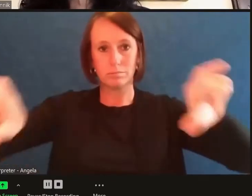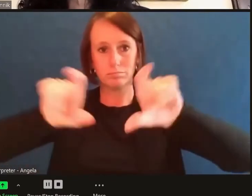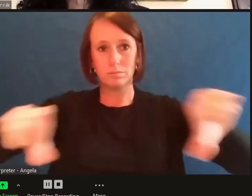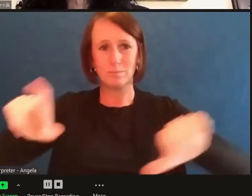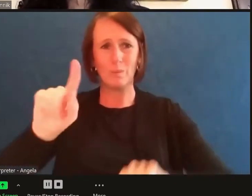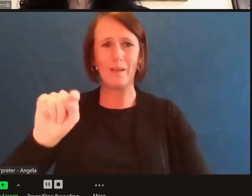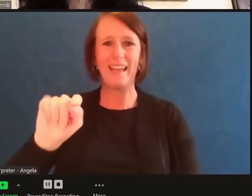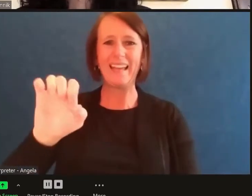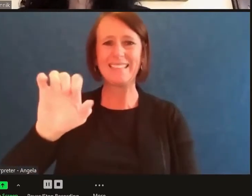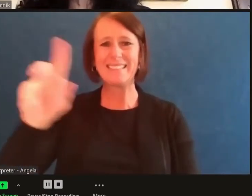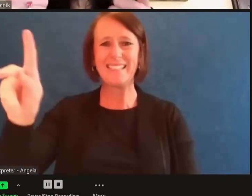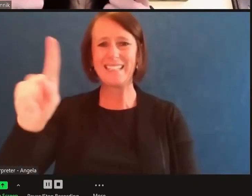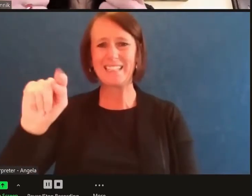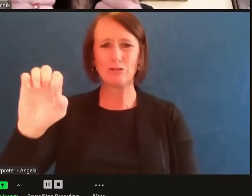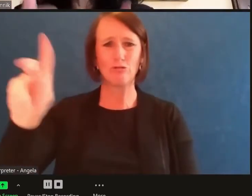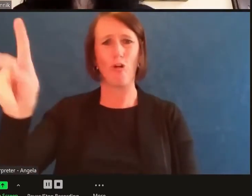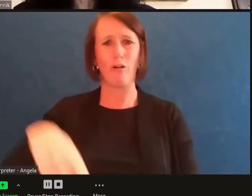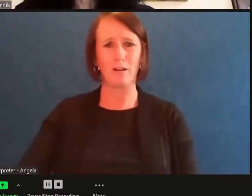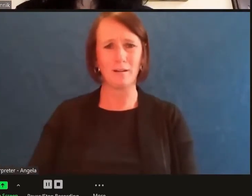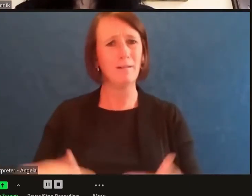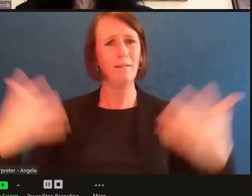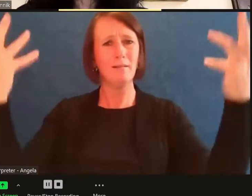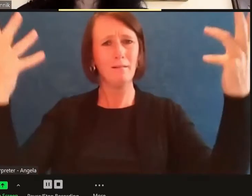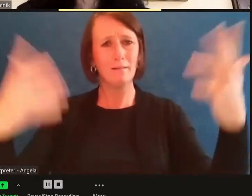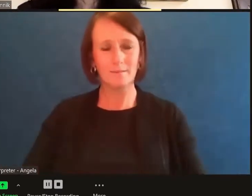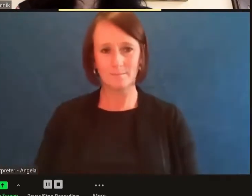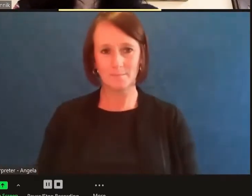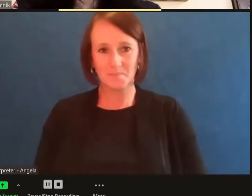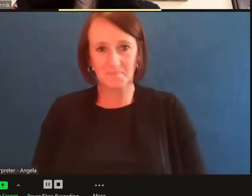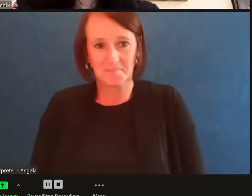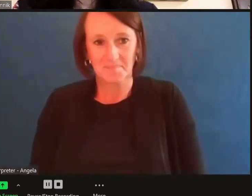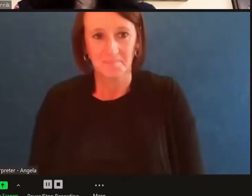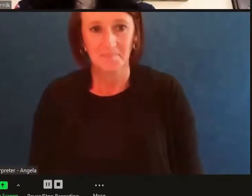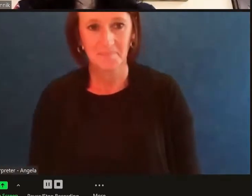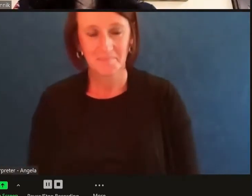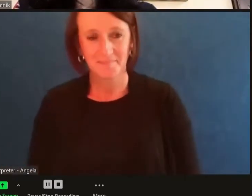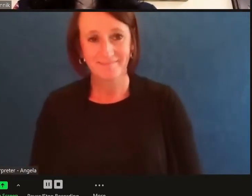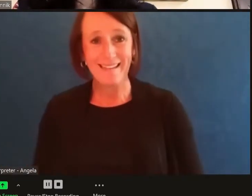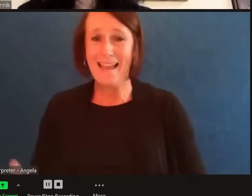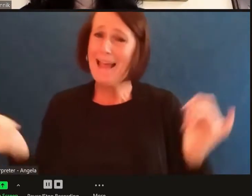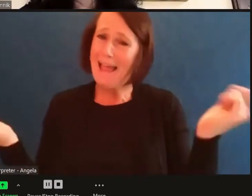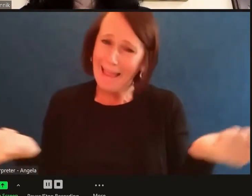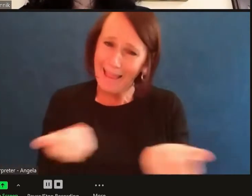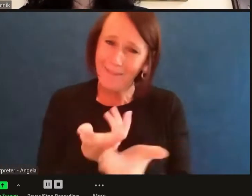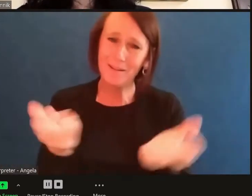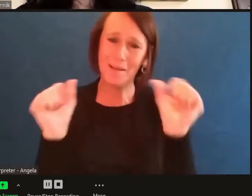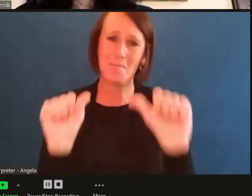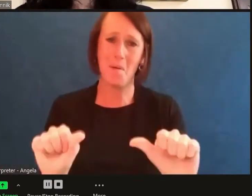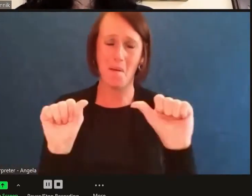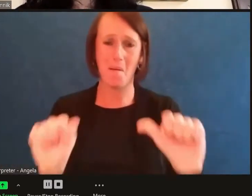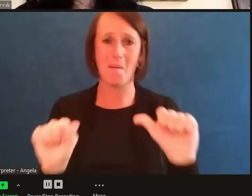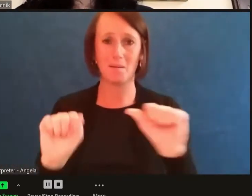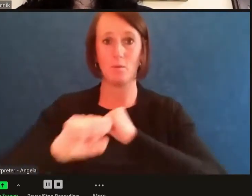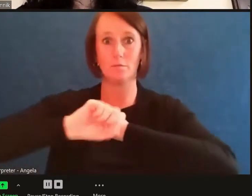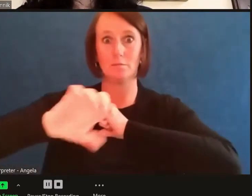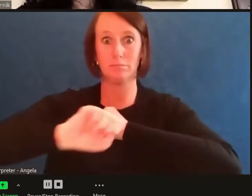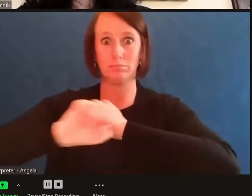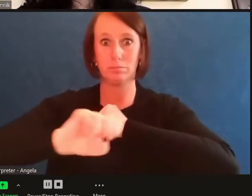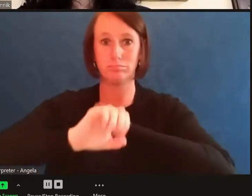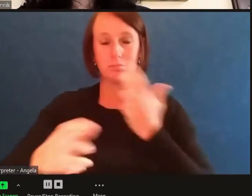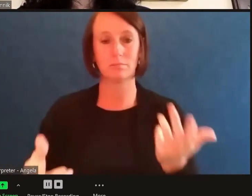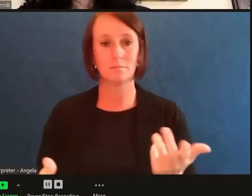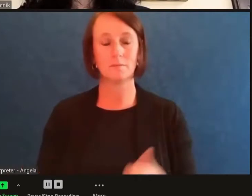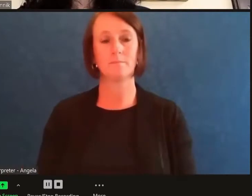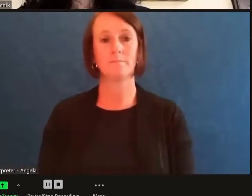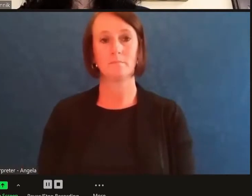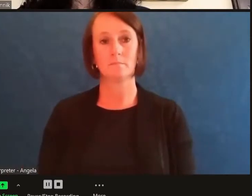sakes. We had TikToks. We basically did everything imaginable. There was a book trailer. A